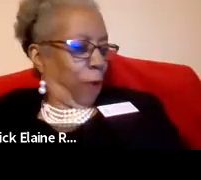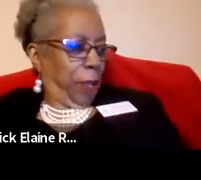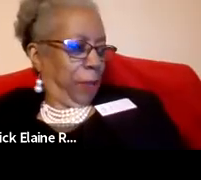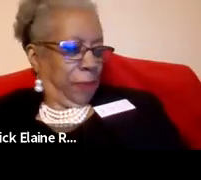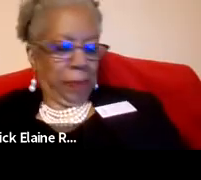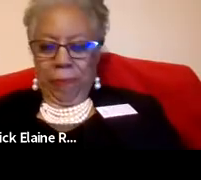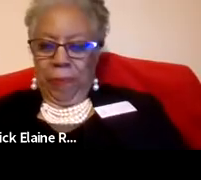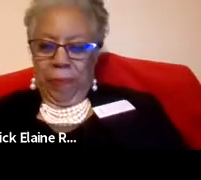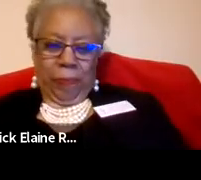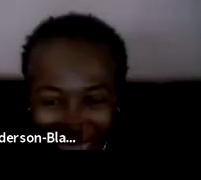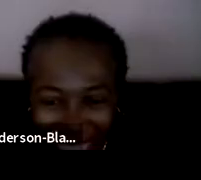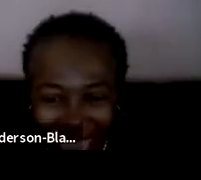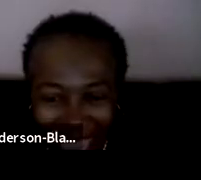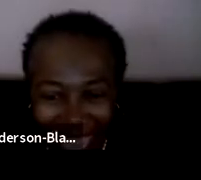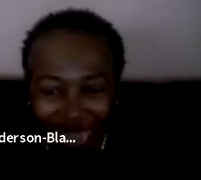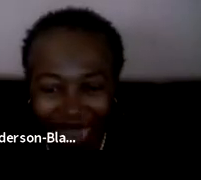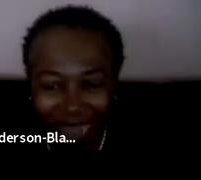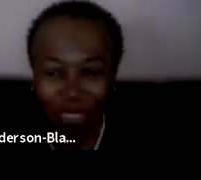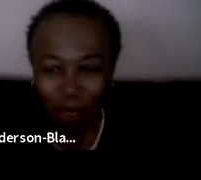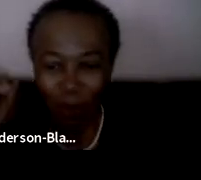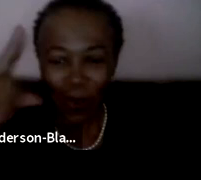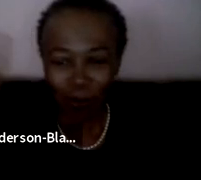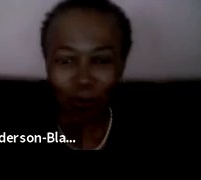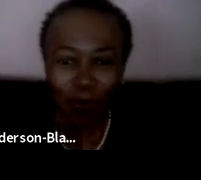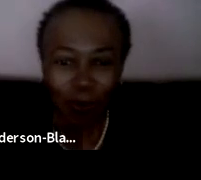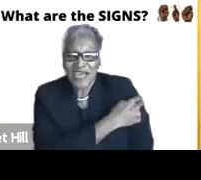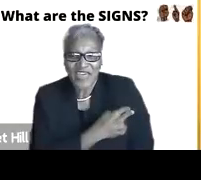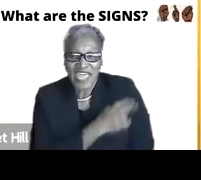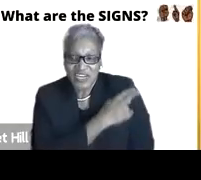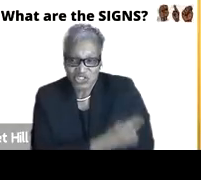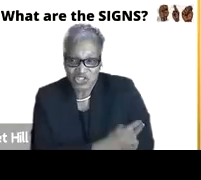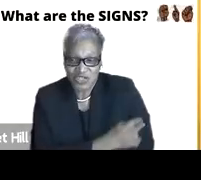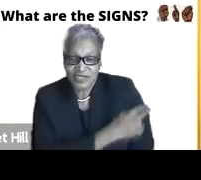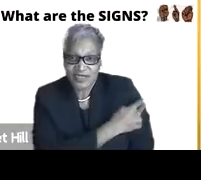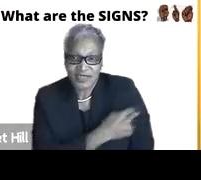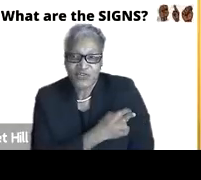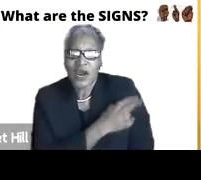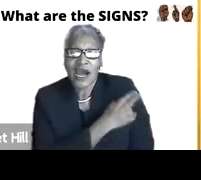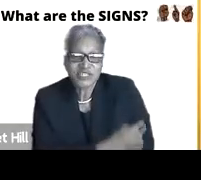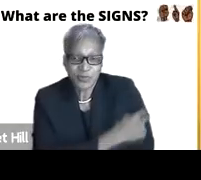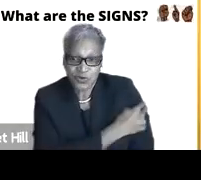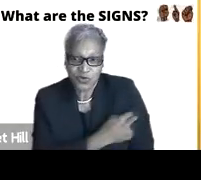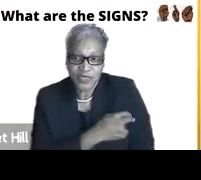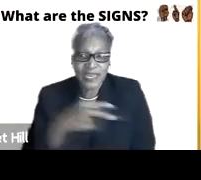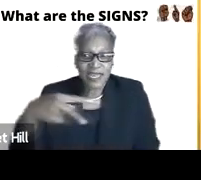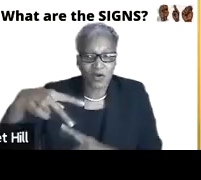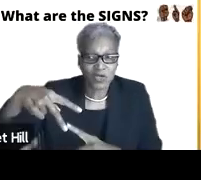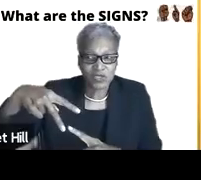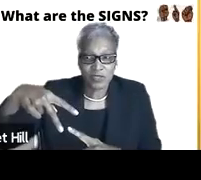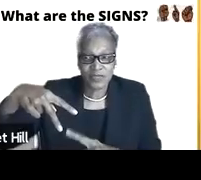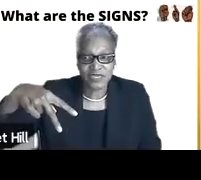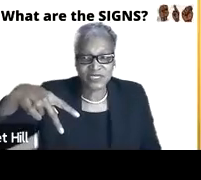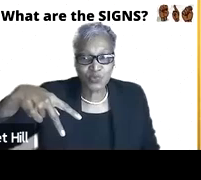chat for me. Okay. Okay. Chitola. Very good. We got the H for hospital.